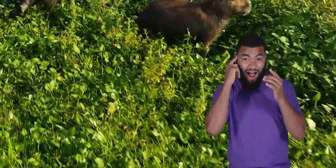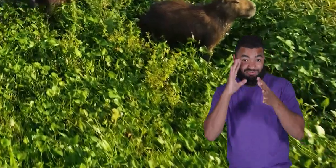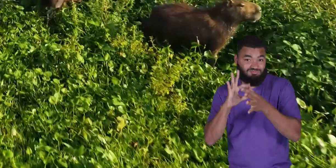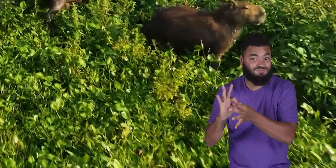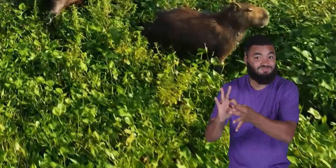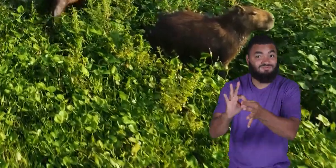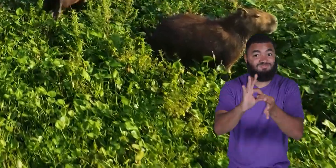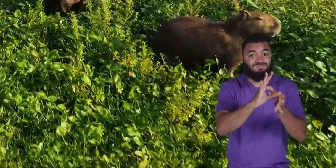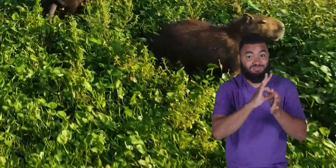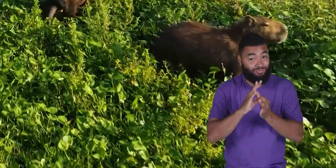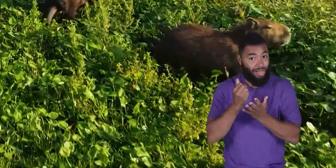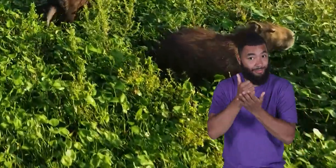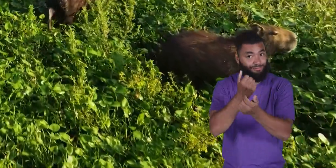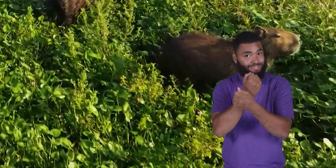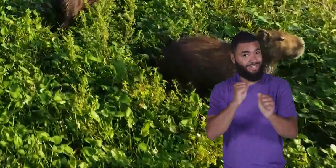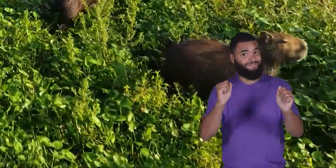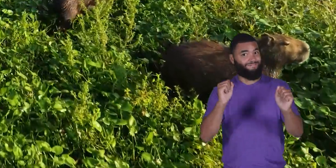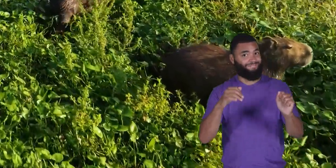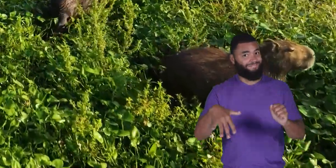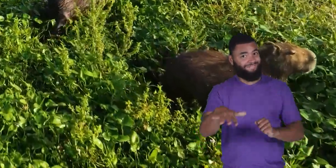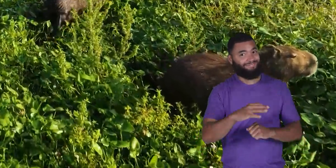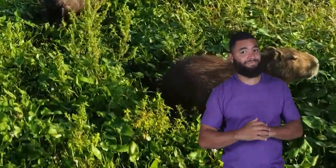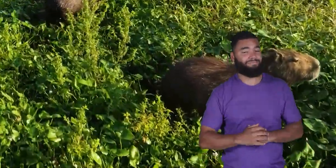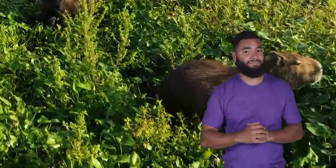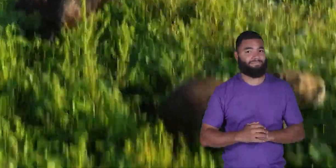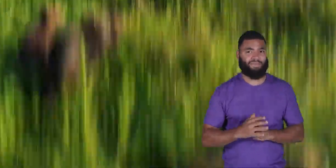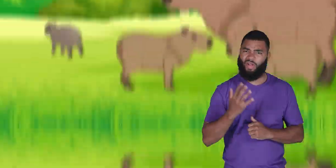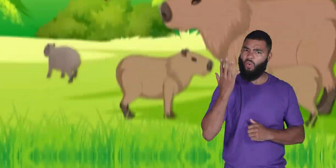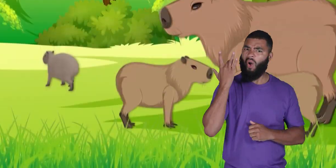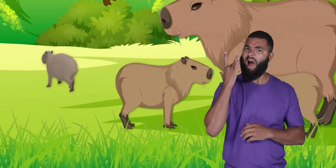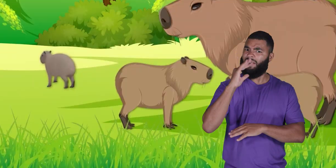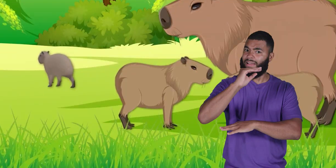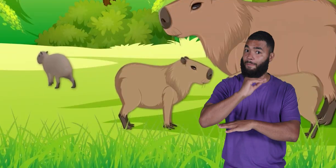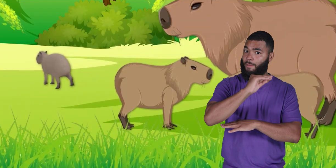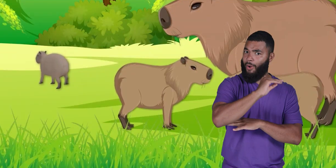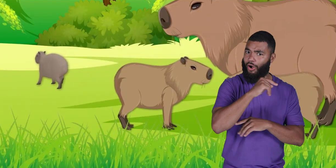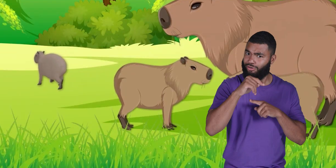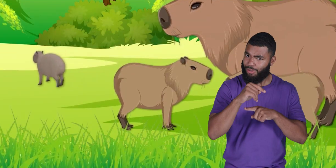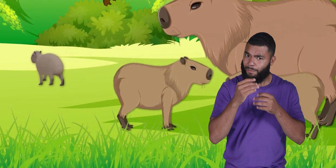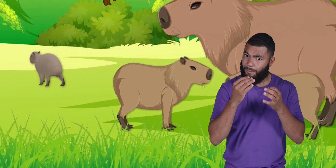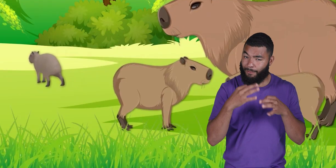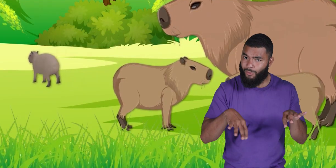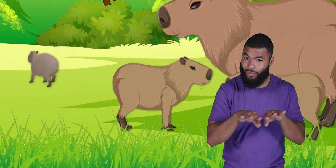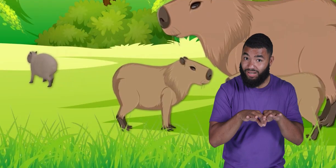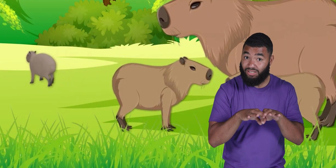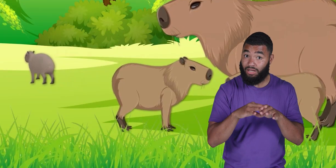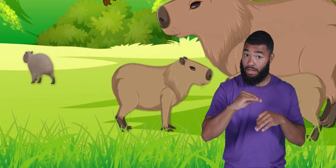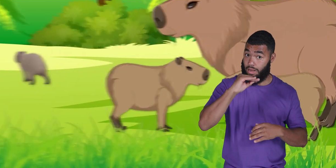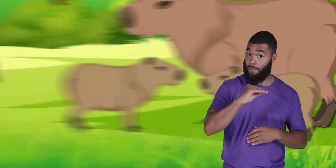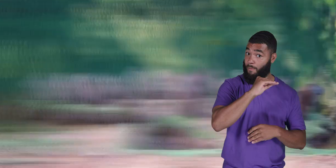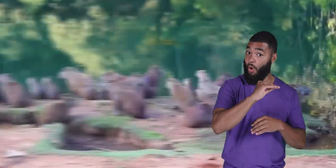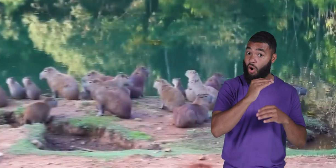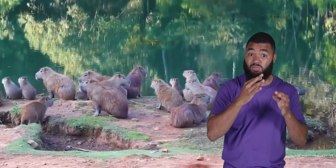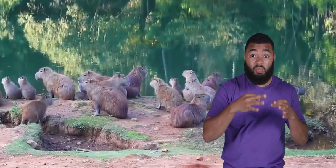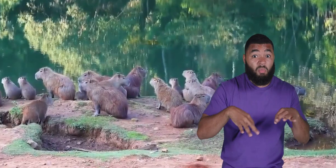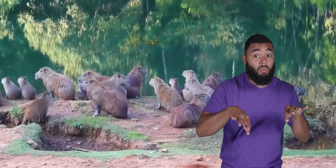sounds help them stay connected and safe in the wild why are they important to the environment